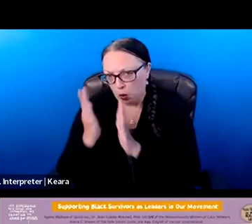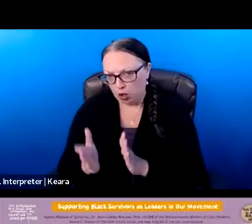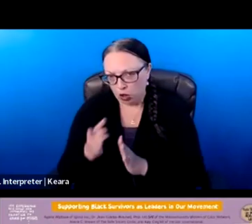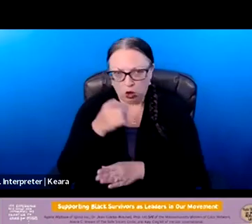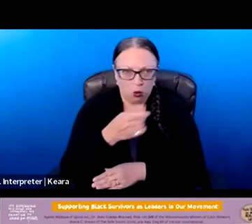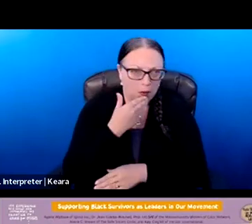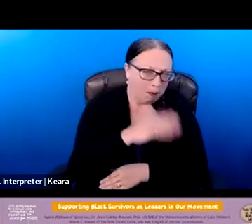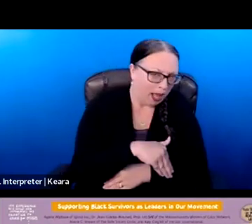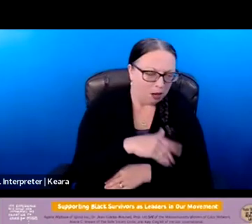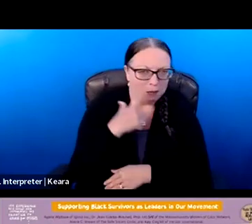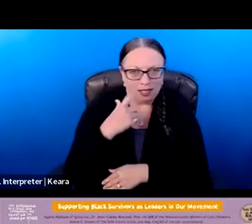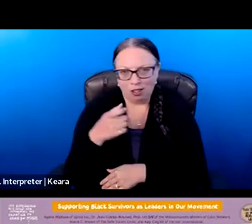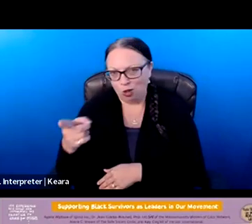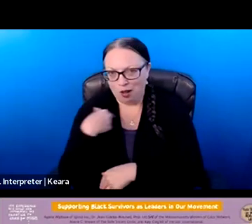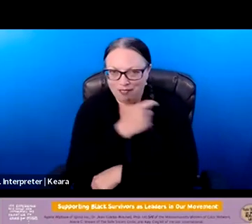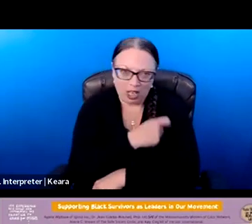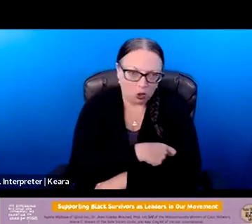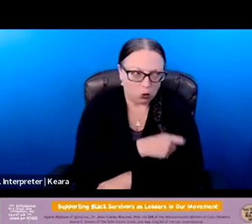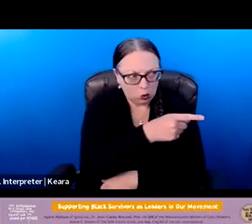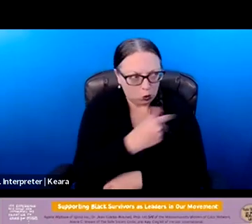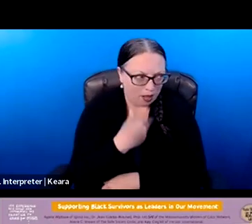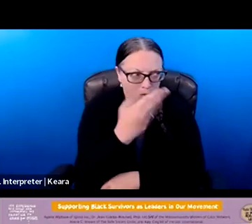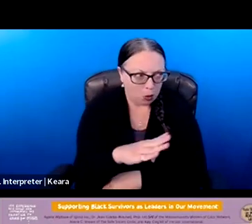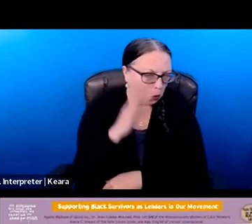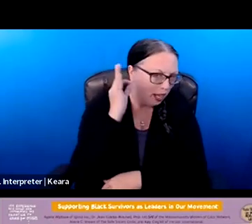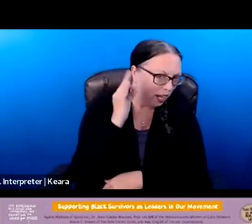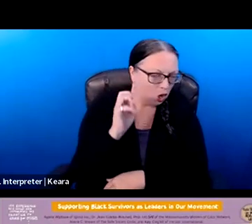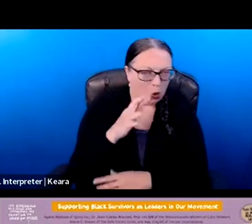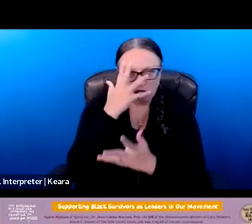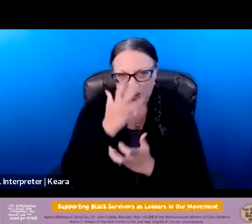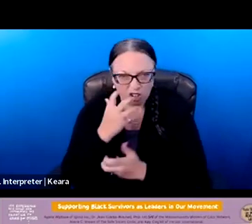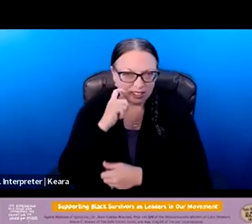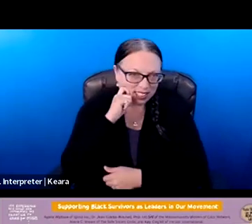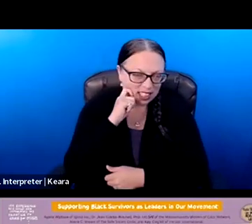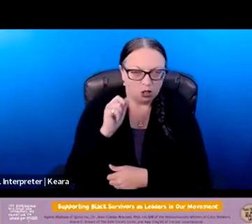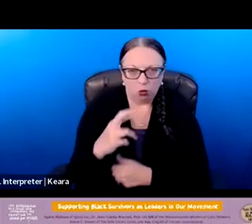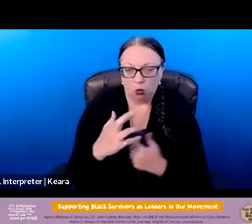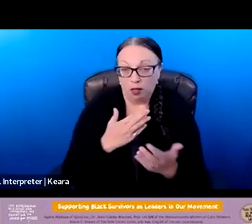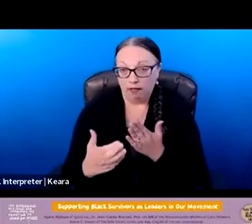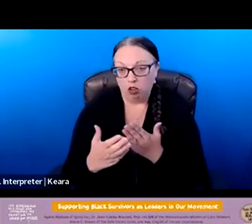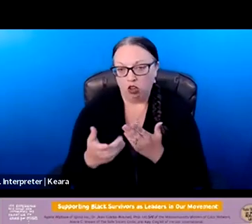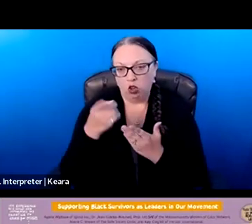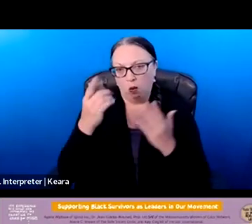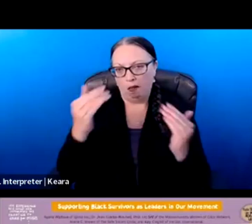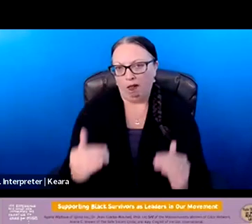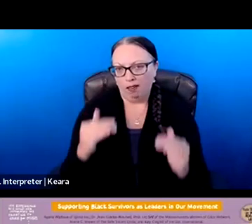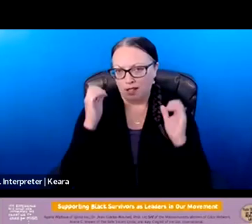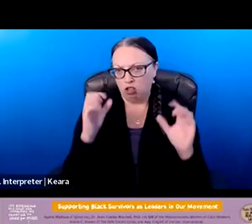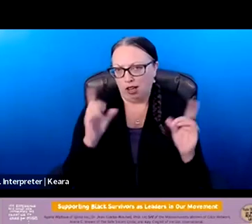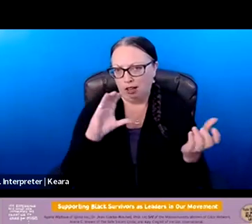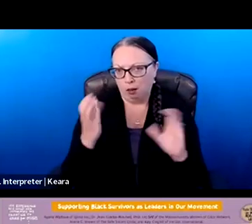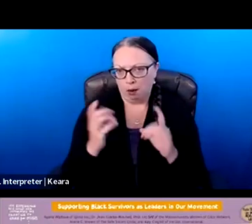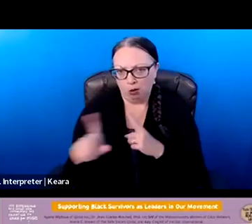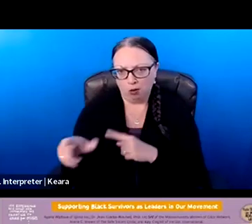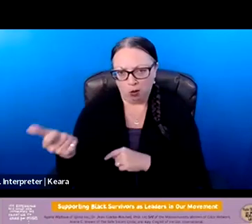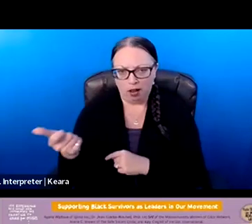tattoos, or you have blue hair, or you have this or that, or because you're dark skinned, you must not somehow be less educated than someone else. So